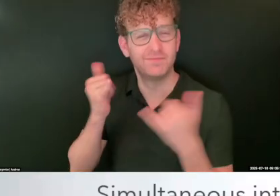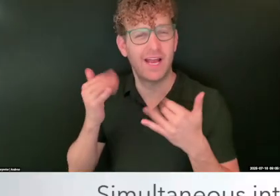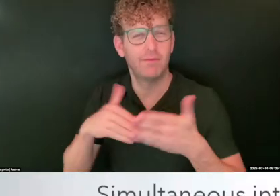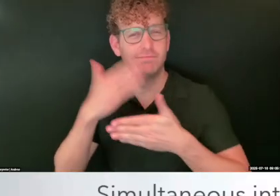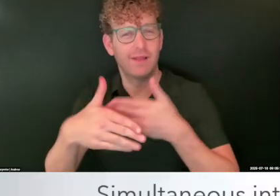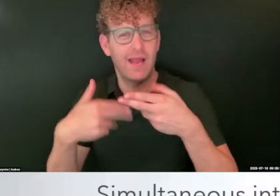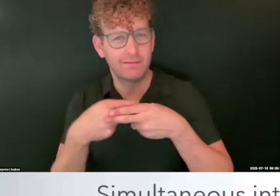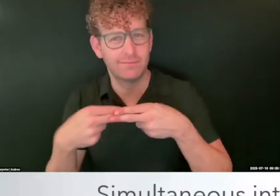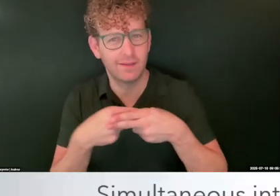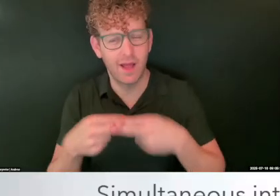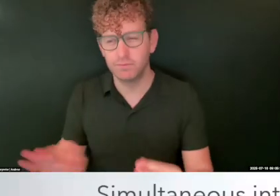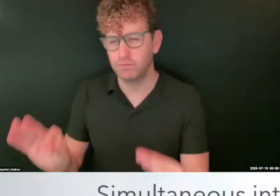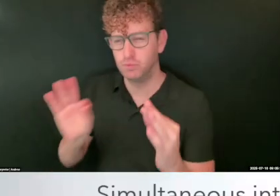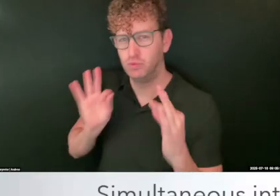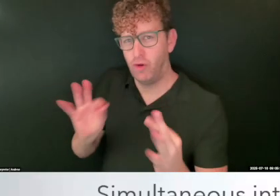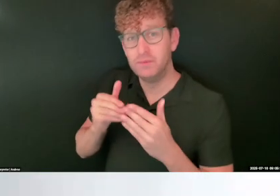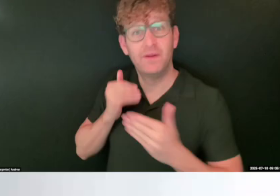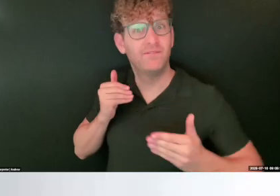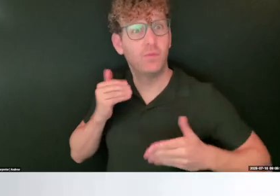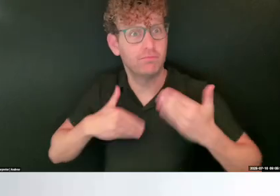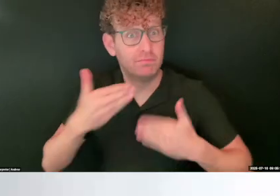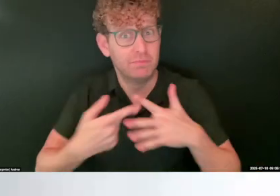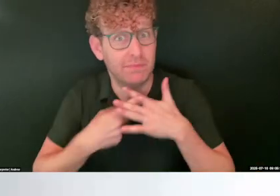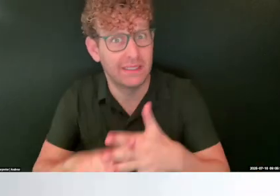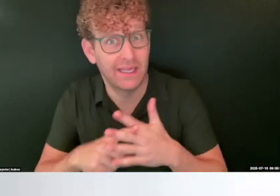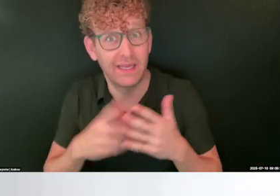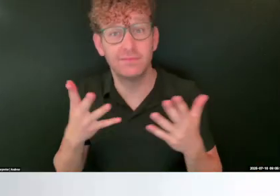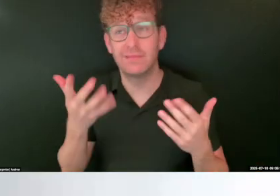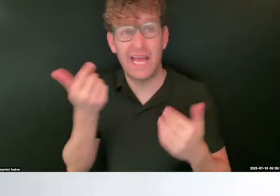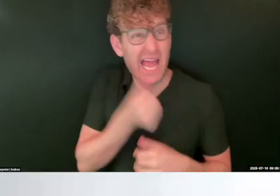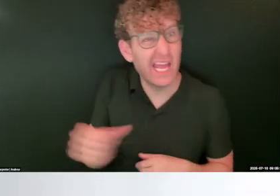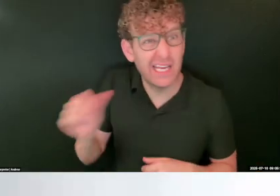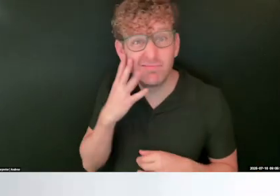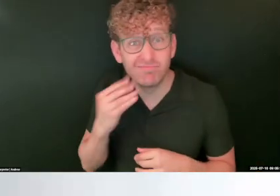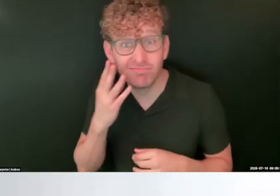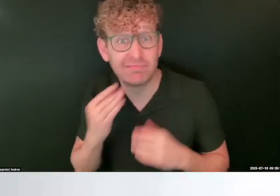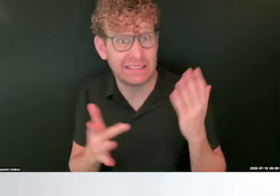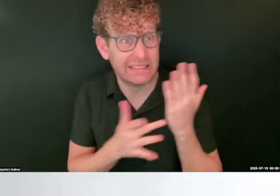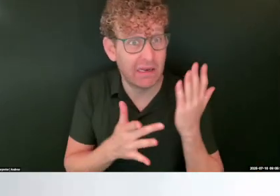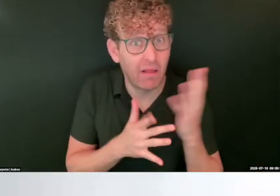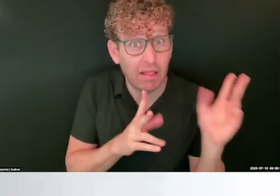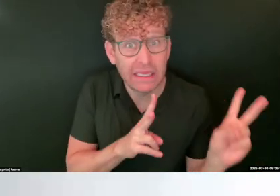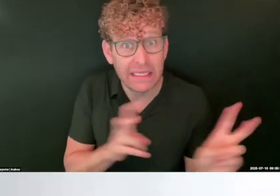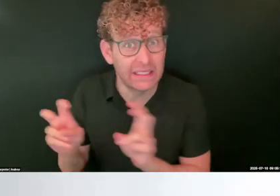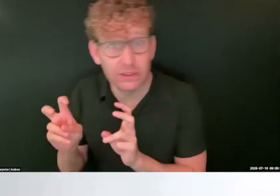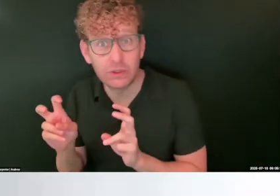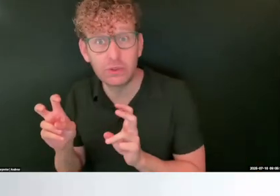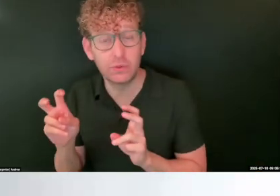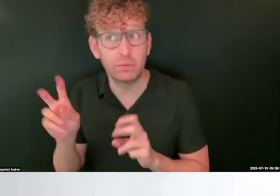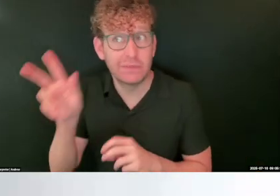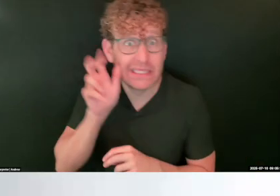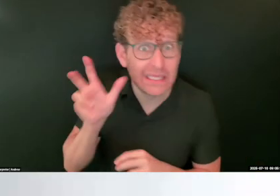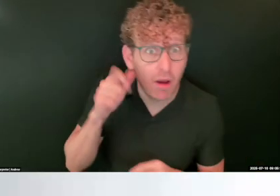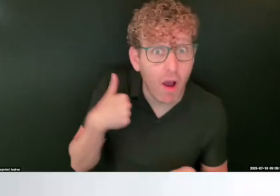Thanks so much, Heidi. All right, we can move on to the next slide. Perfect. So before we begin, I want to ask if